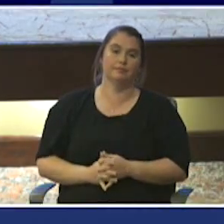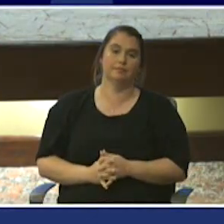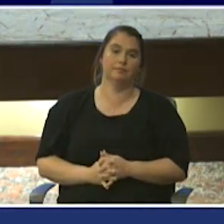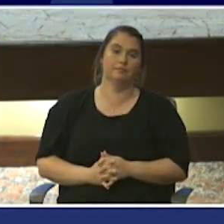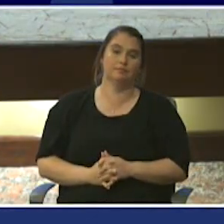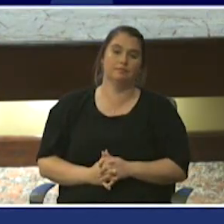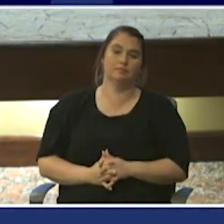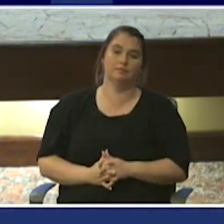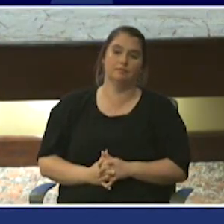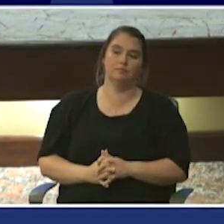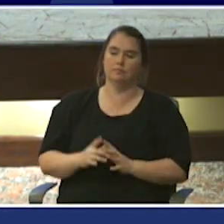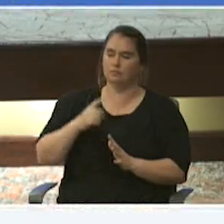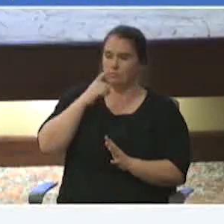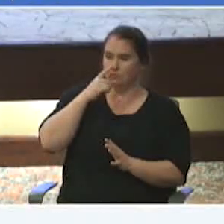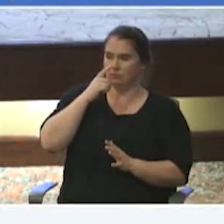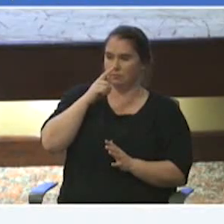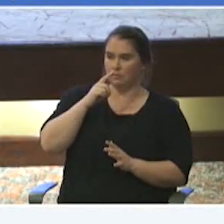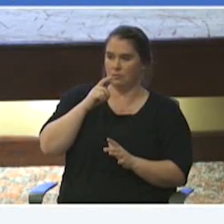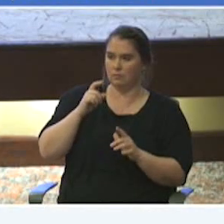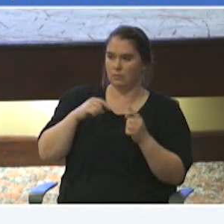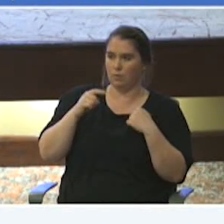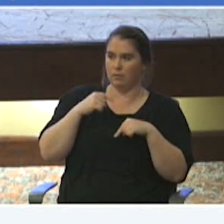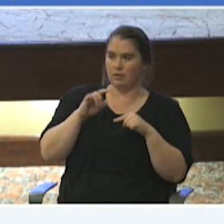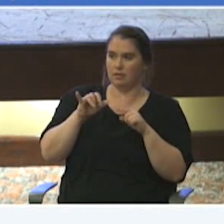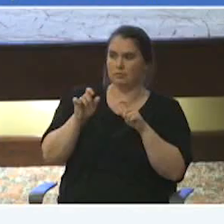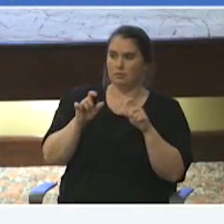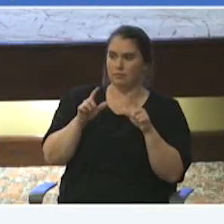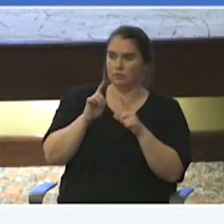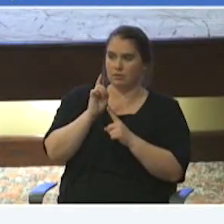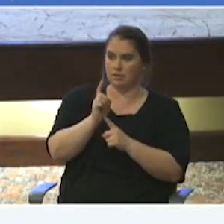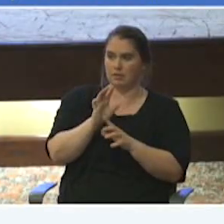Can you hold on that slide for just a second? Sure.